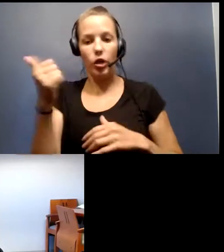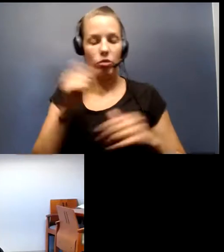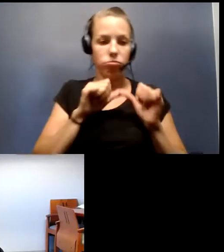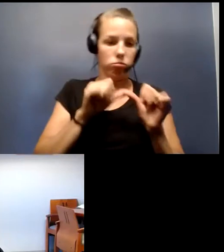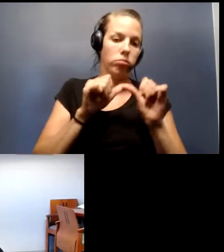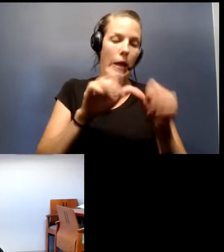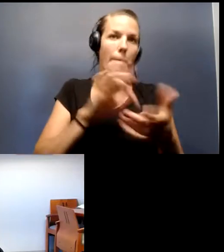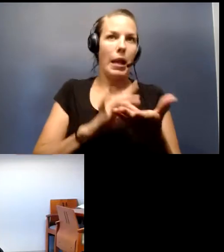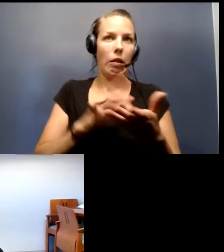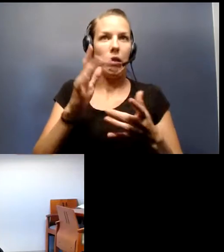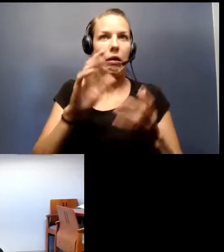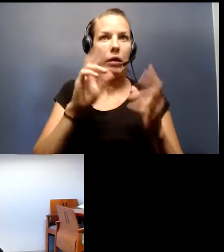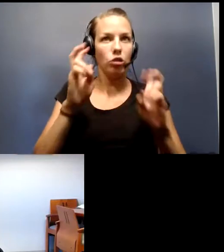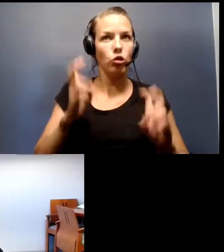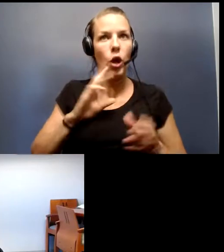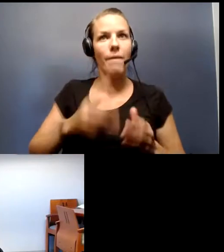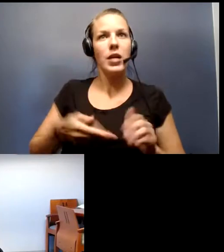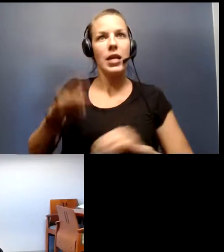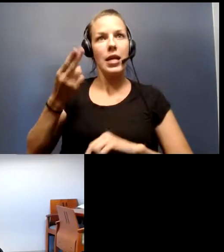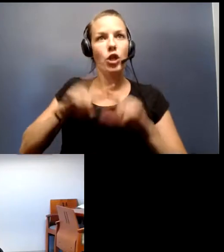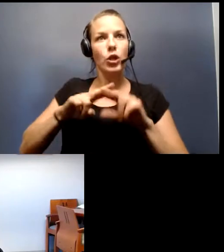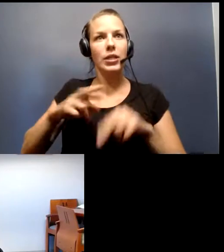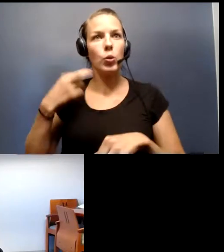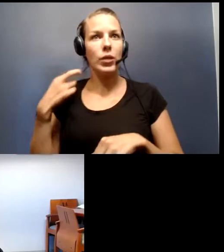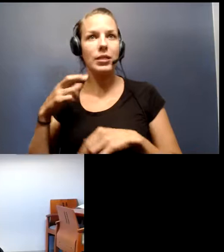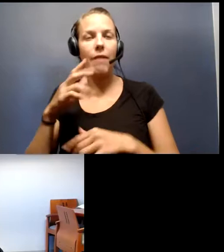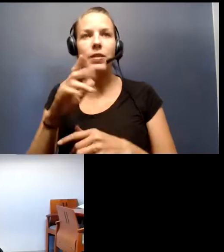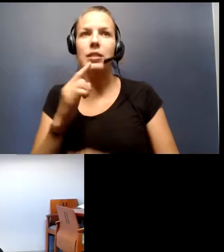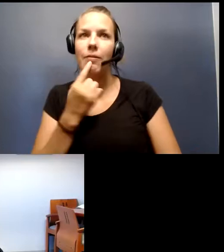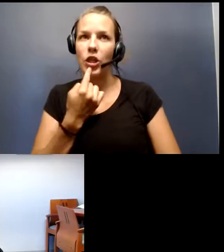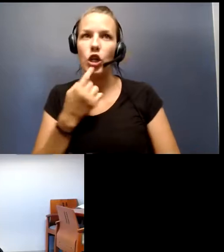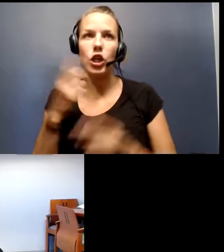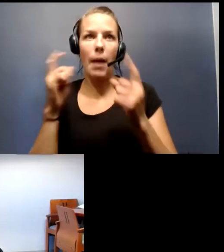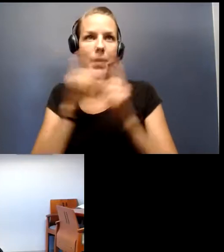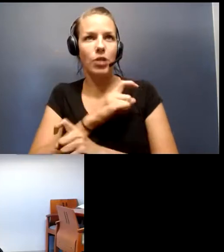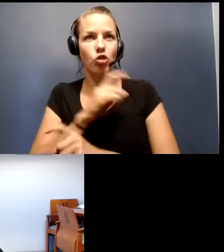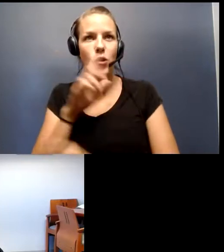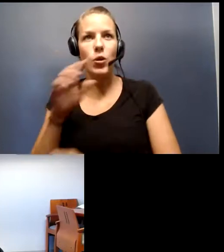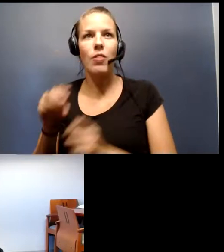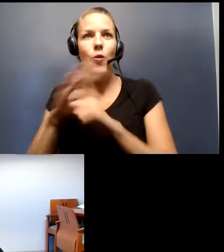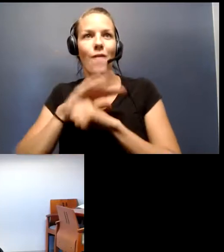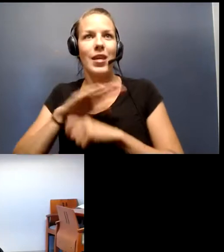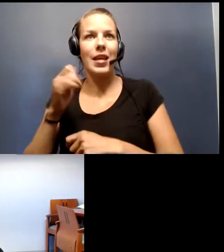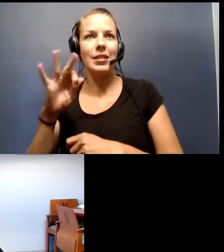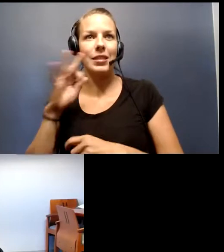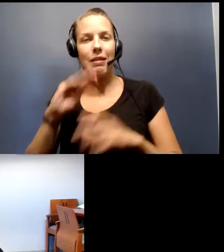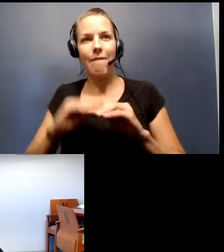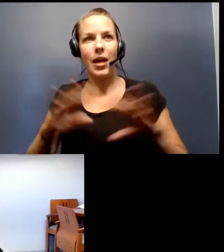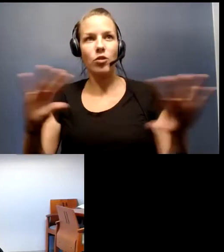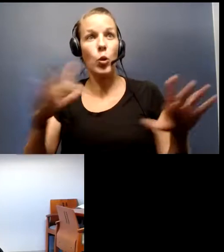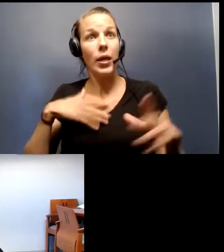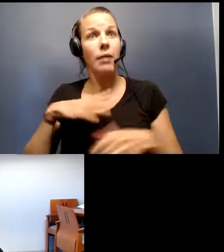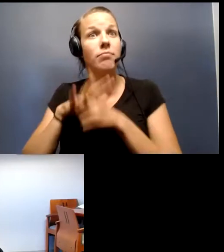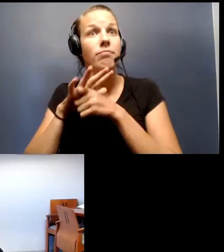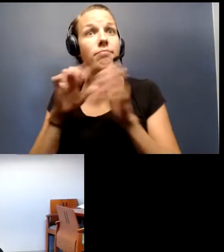conditions are at increased risk of severe complications due to COVID-19 infection. As we've been stressing, the